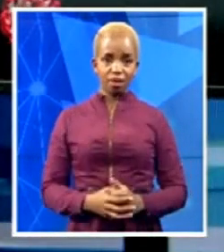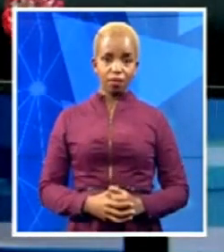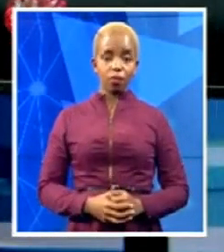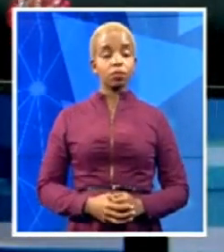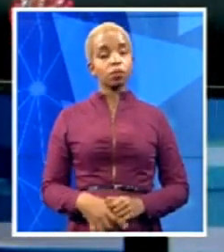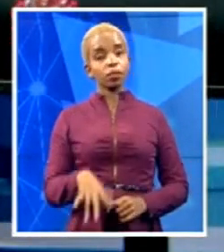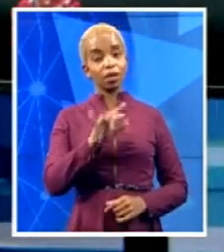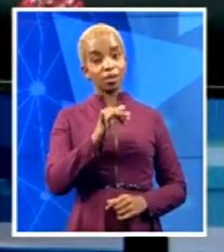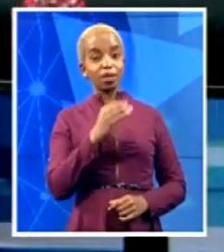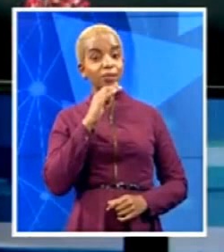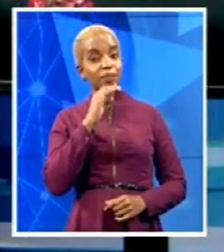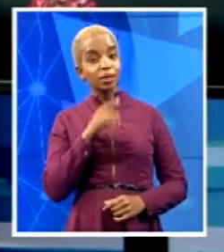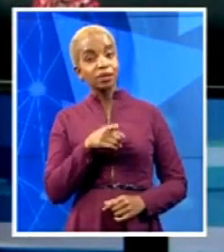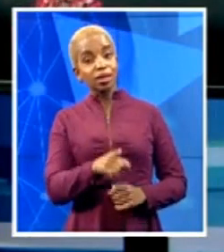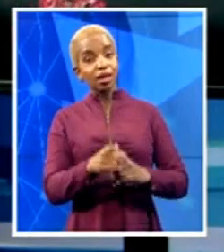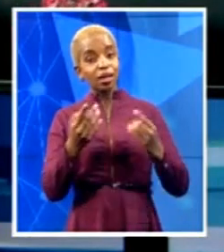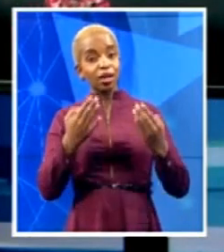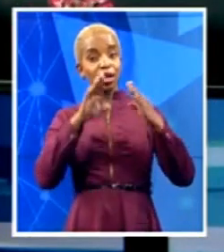end of April?